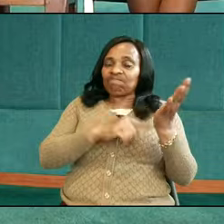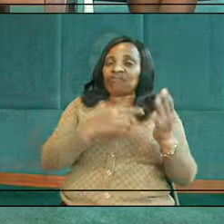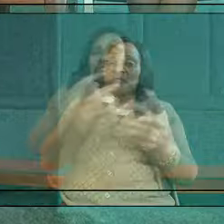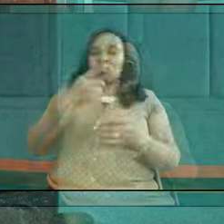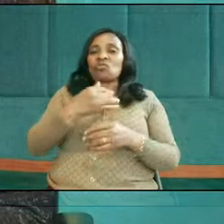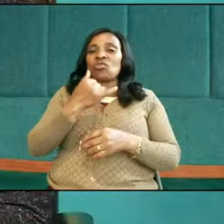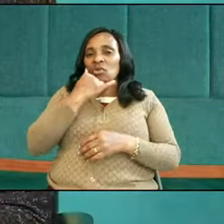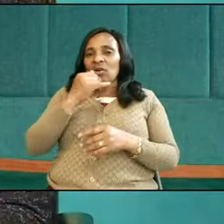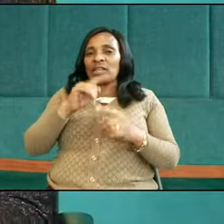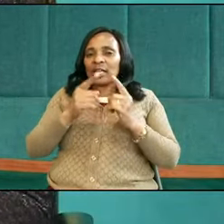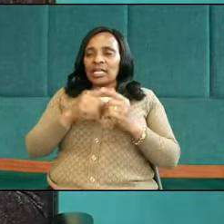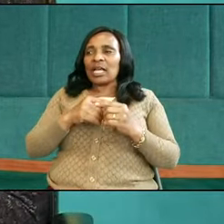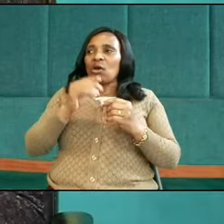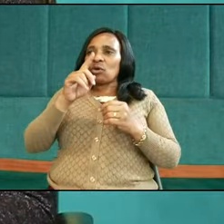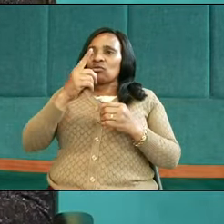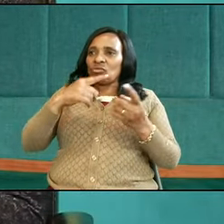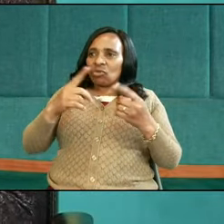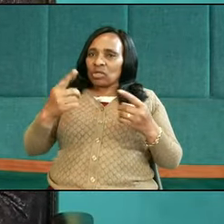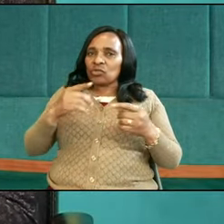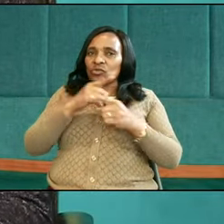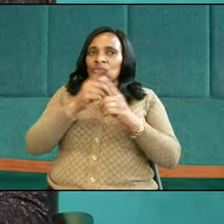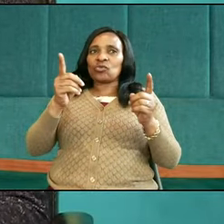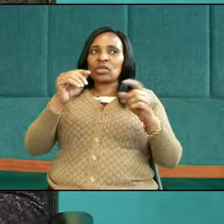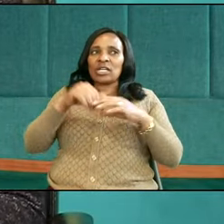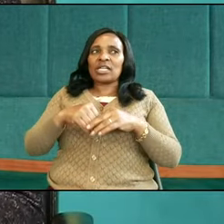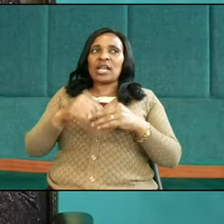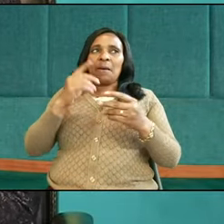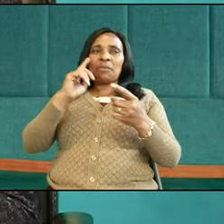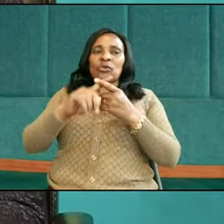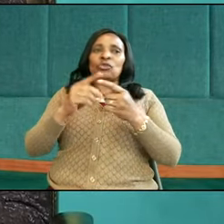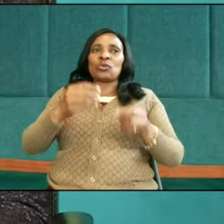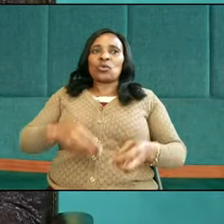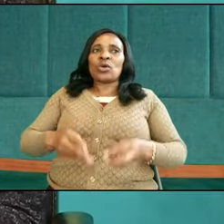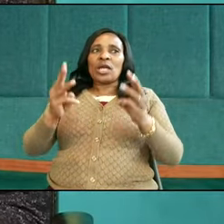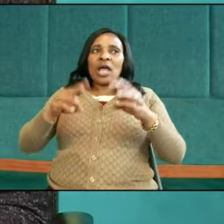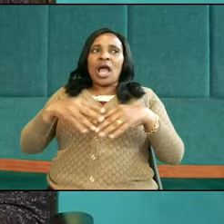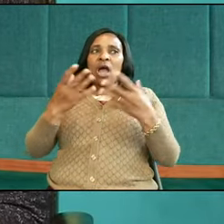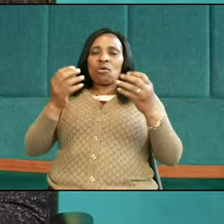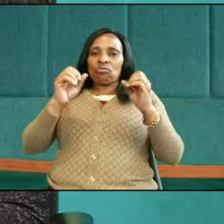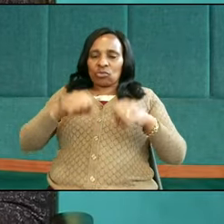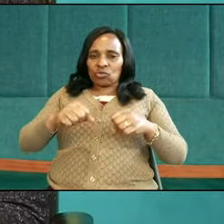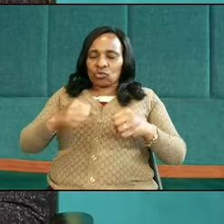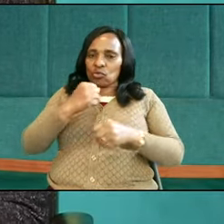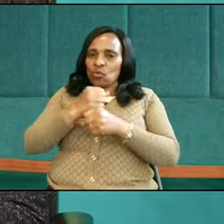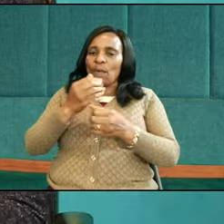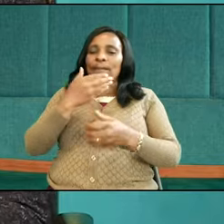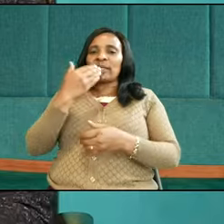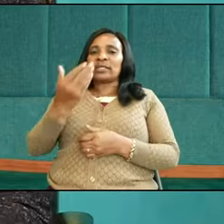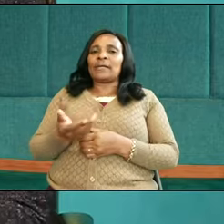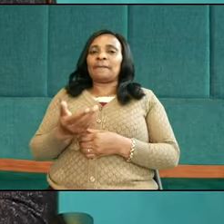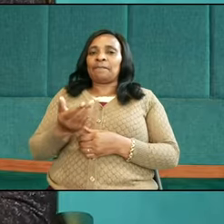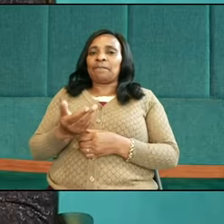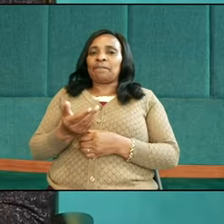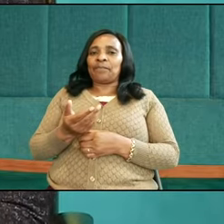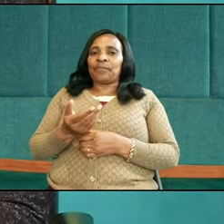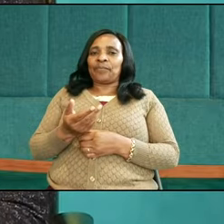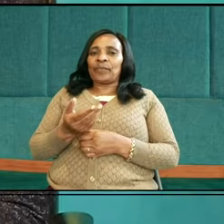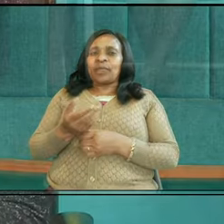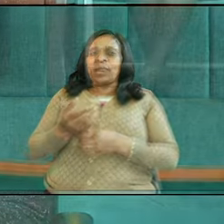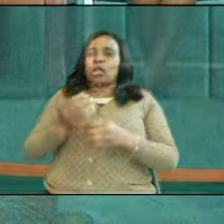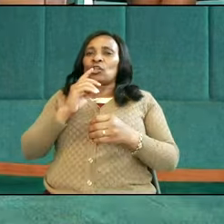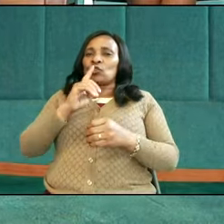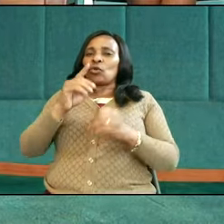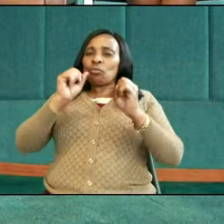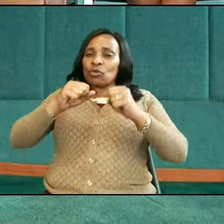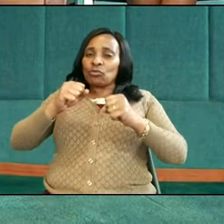I would also point you, like, in a positive way, how you can do better, Jesus. Yeah, so we